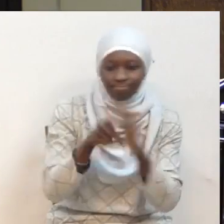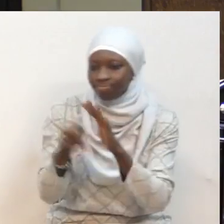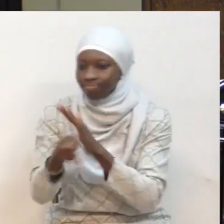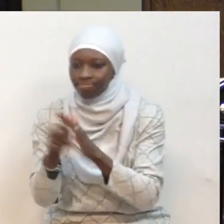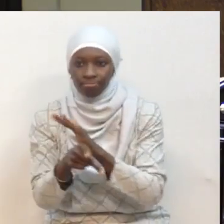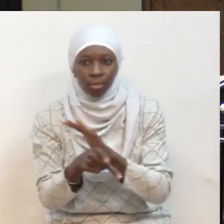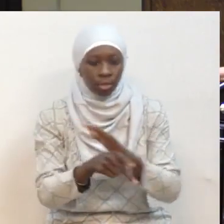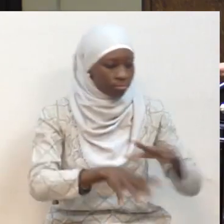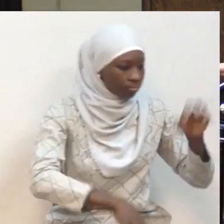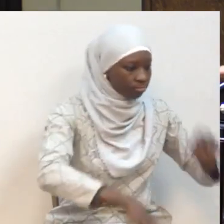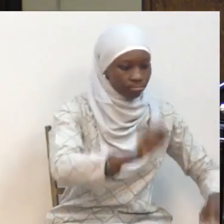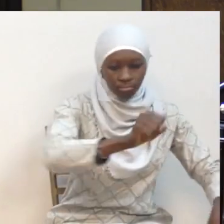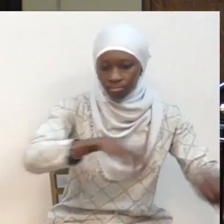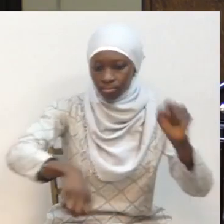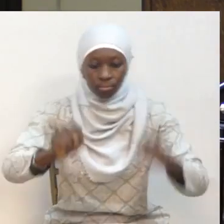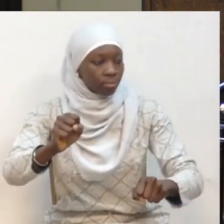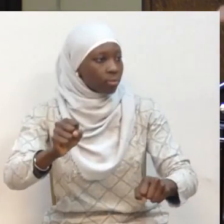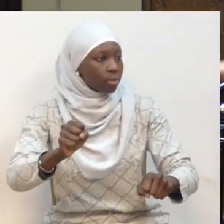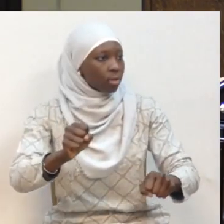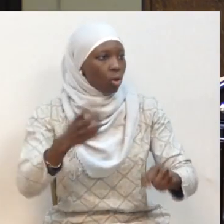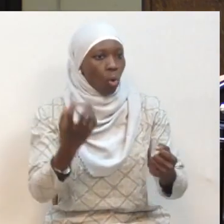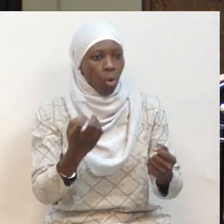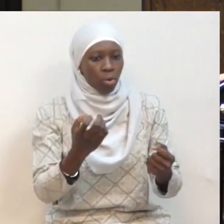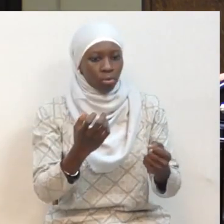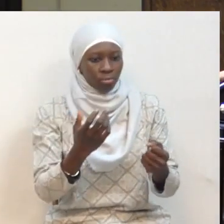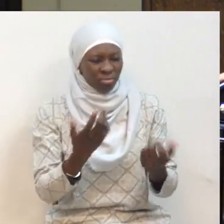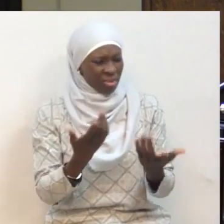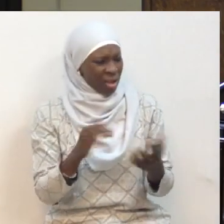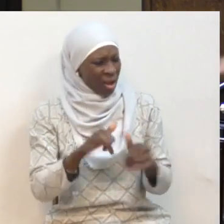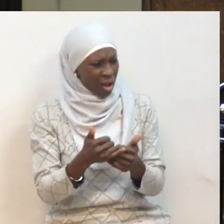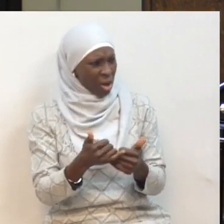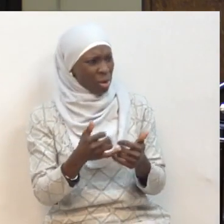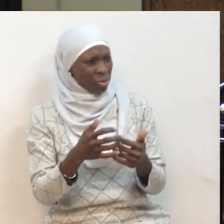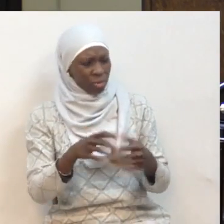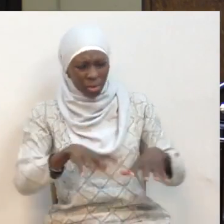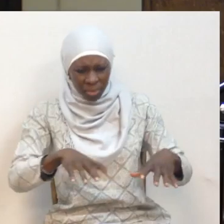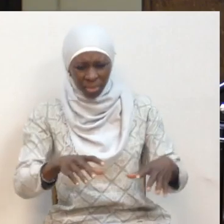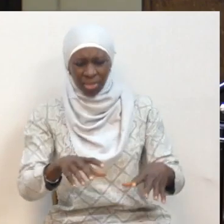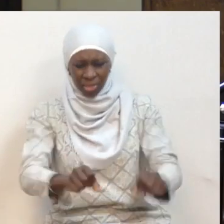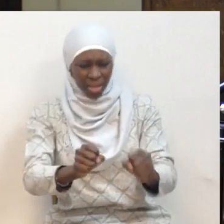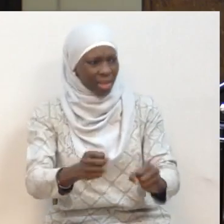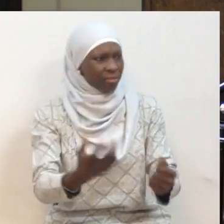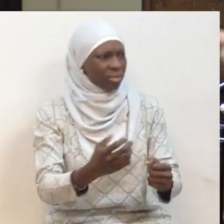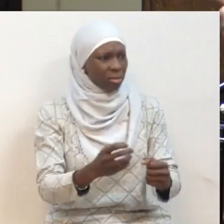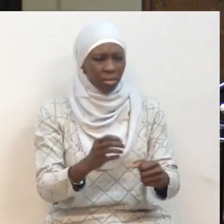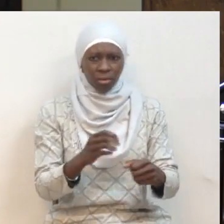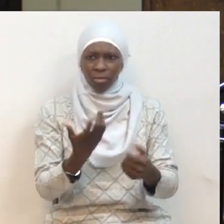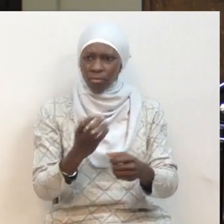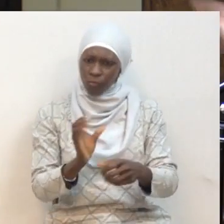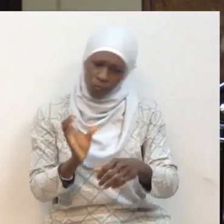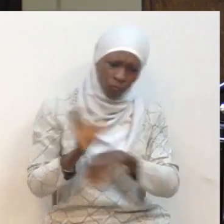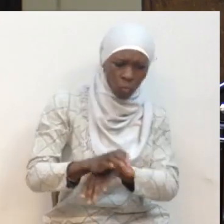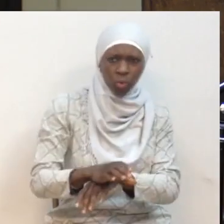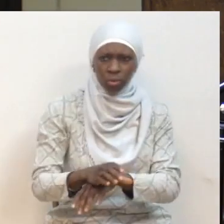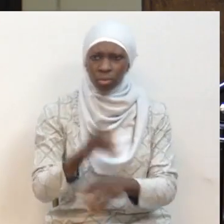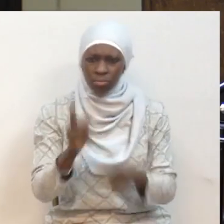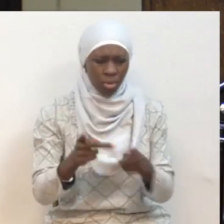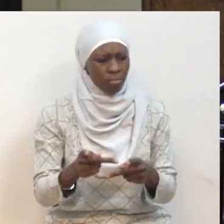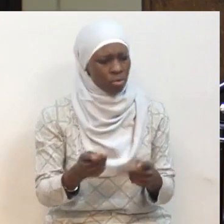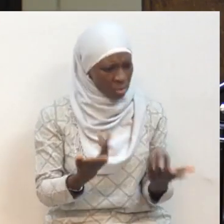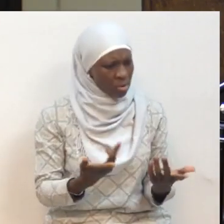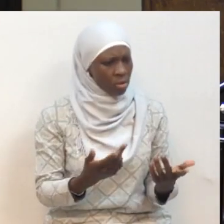force and display this force to tell people, after I kill thousands of